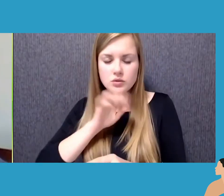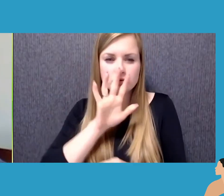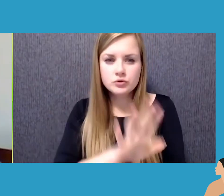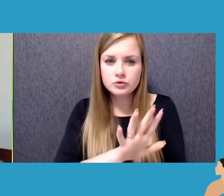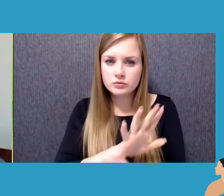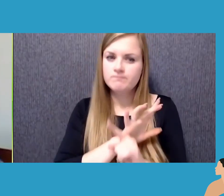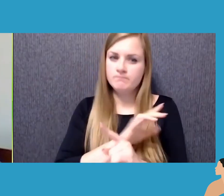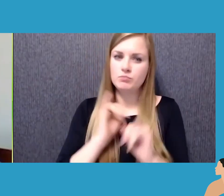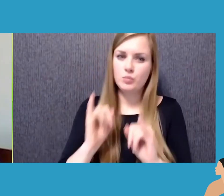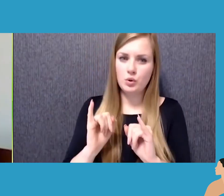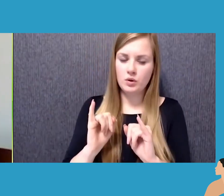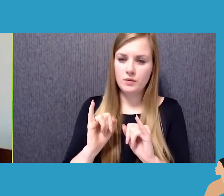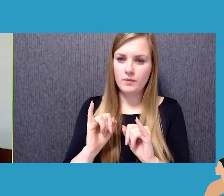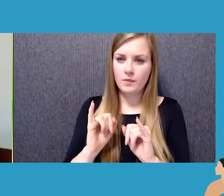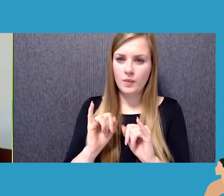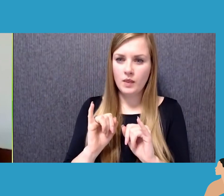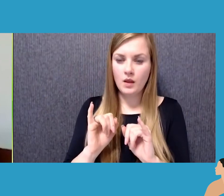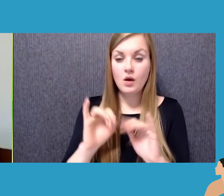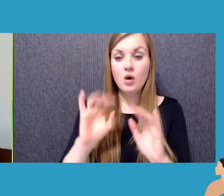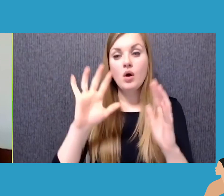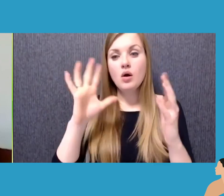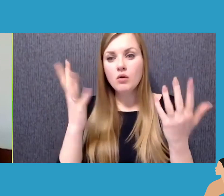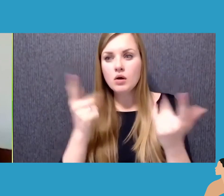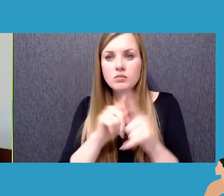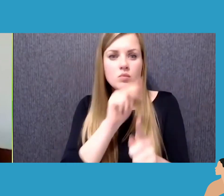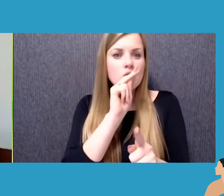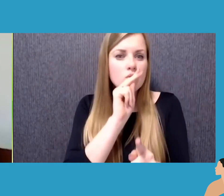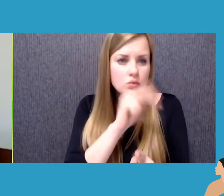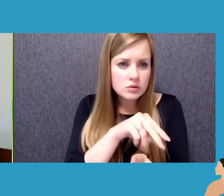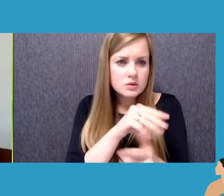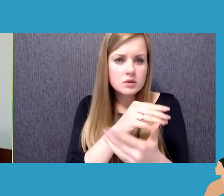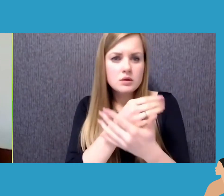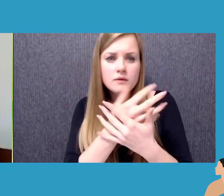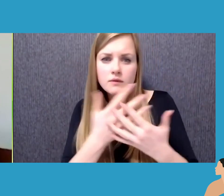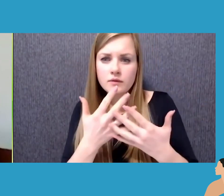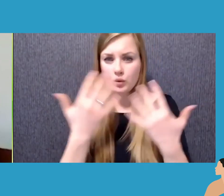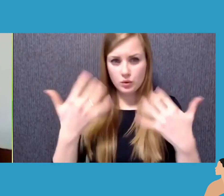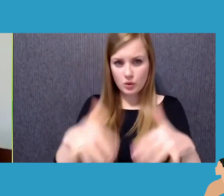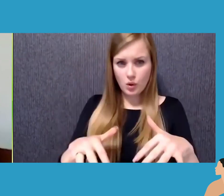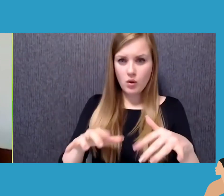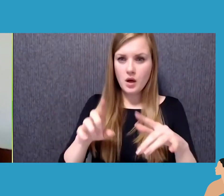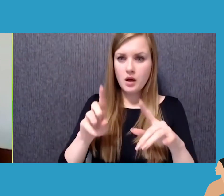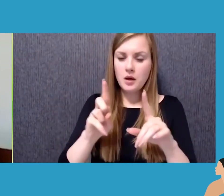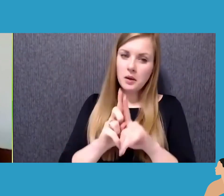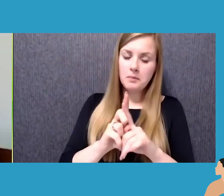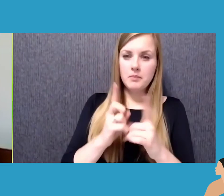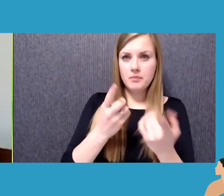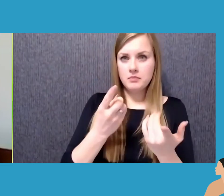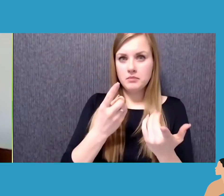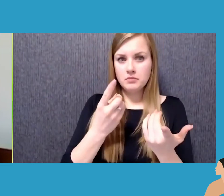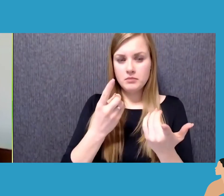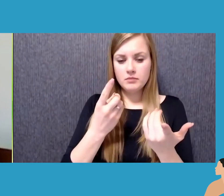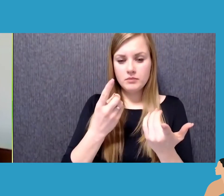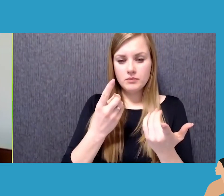our laws are not systematic. So if a person commits an offense related to hate, but